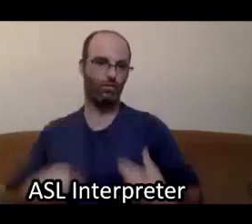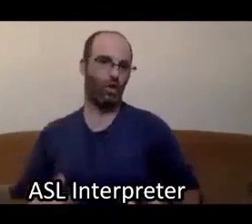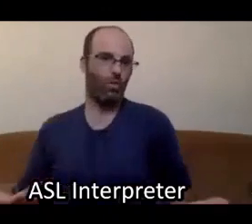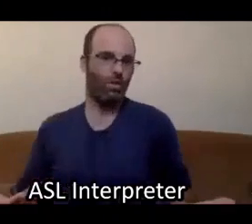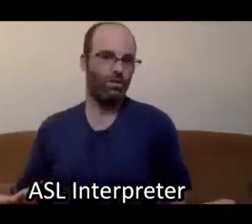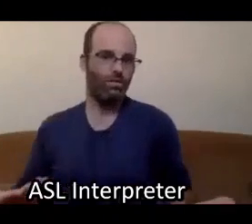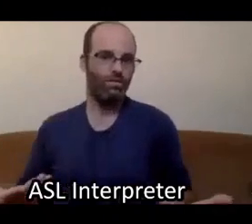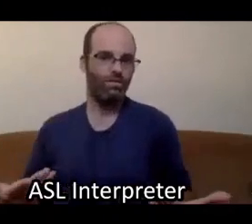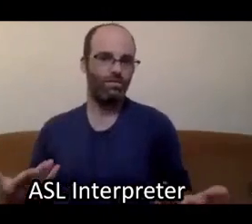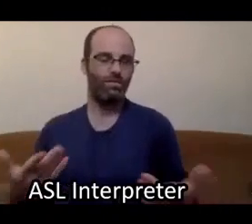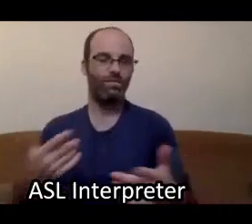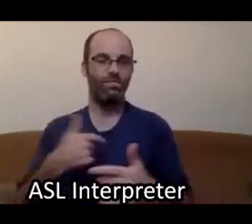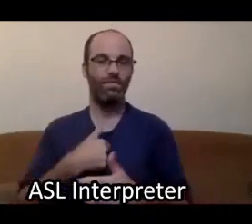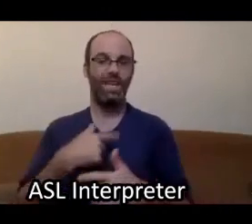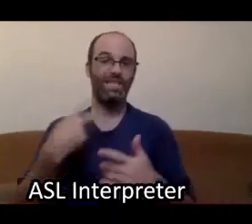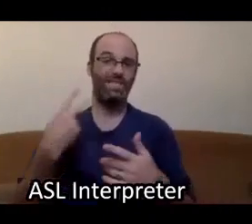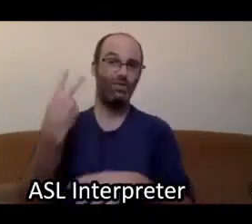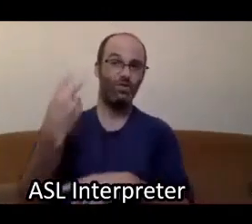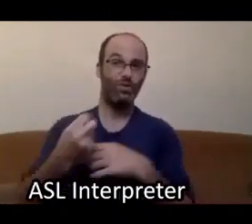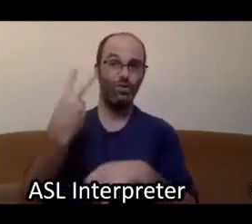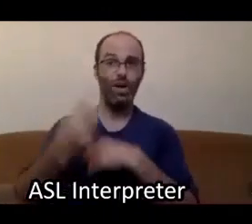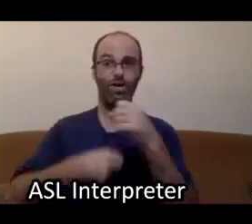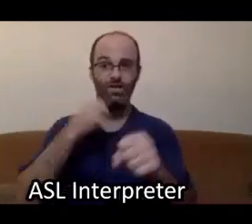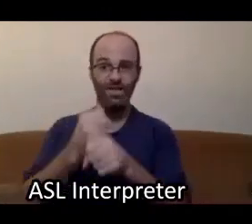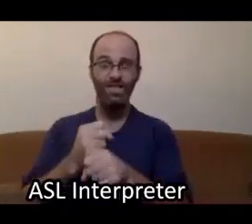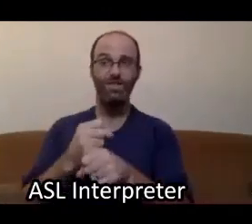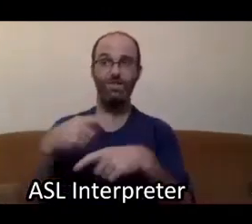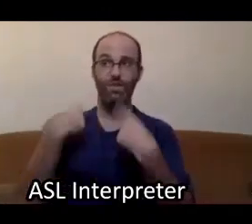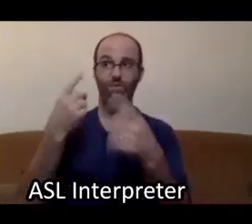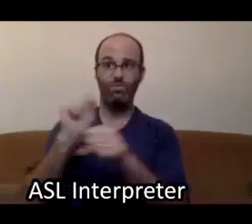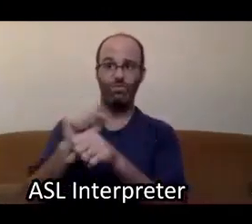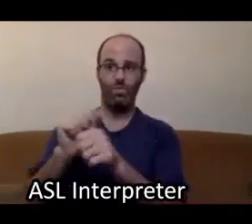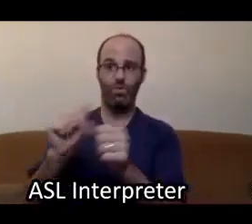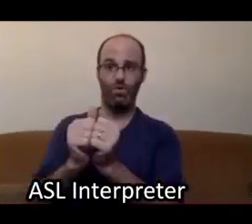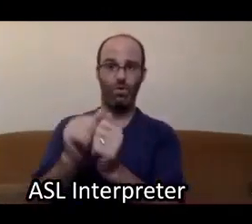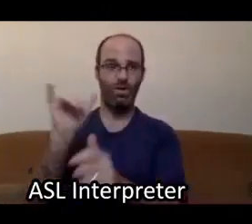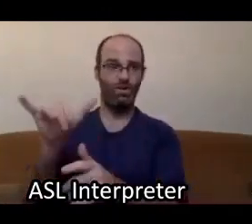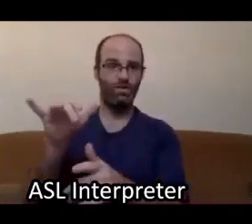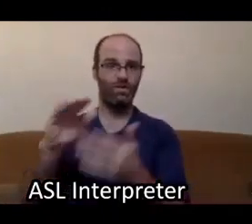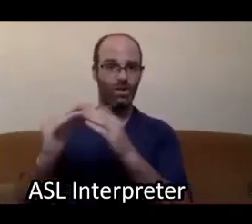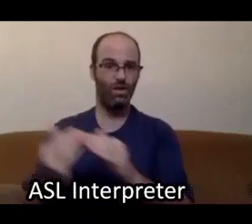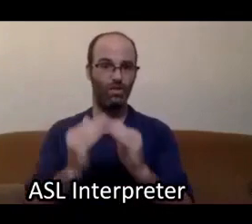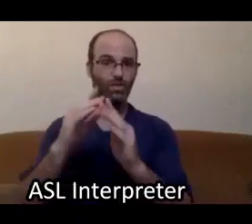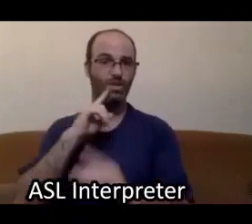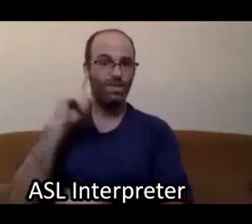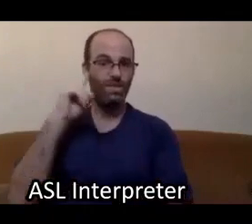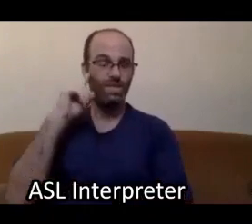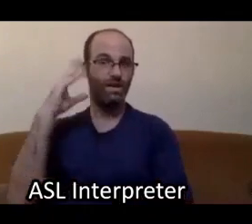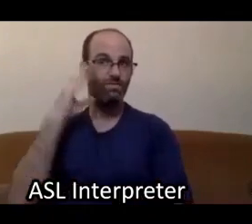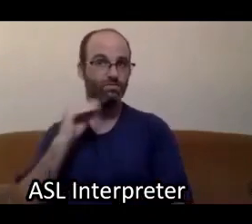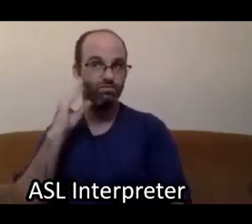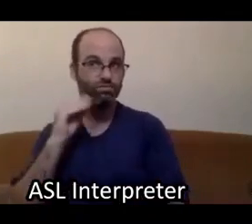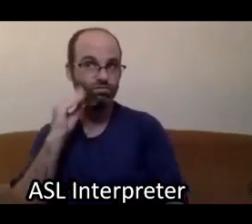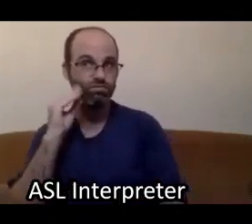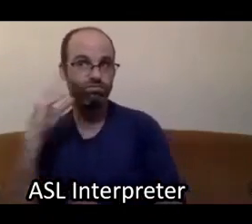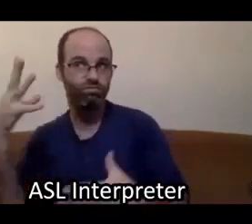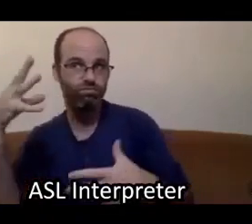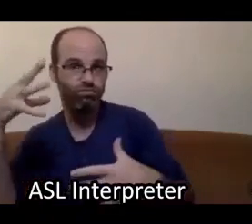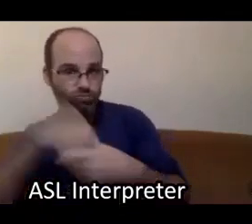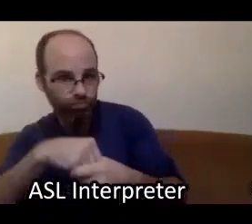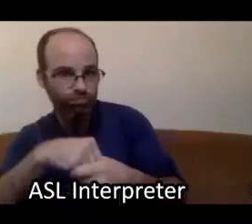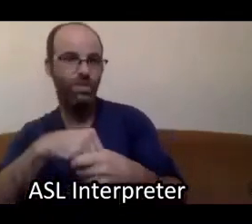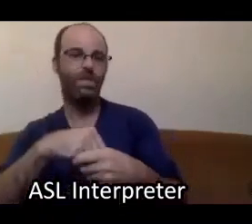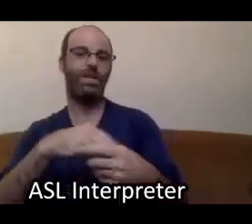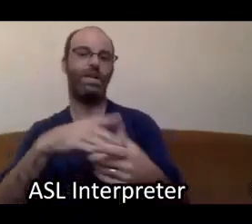that 12 years working with the community and applied it to the games. And because of my connections and experience with my deaf colleagues